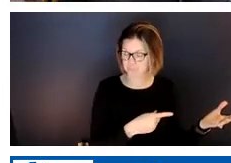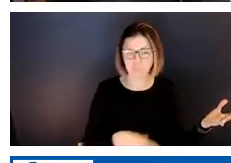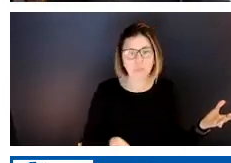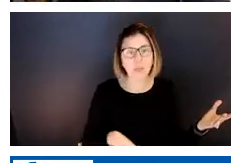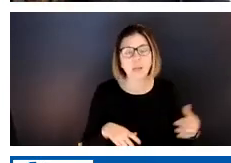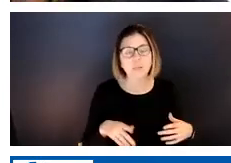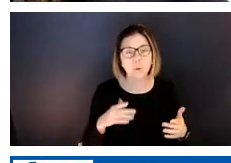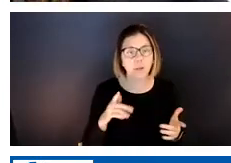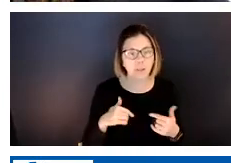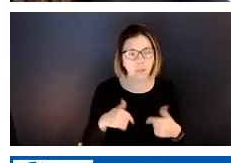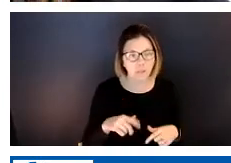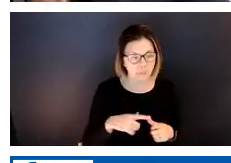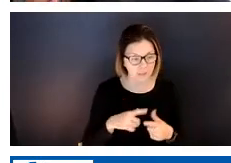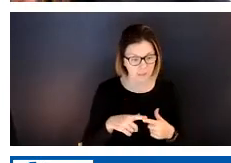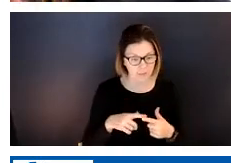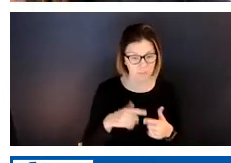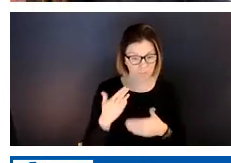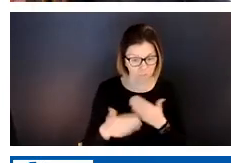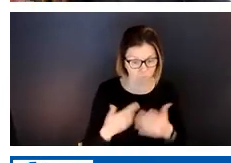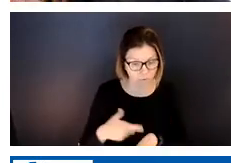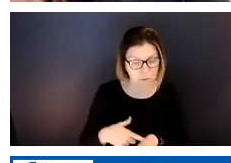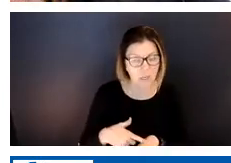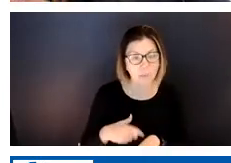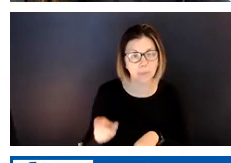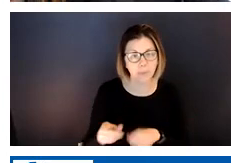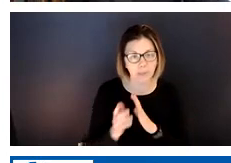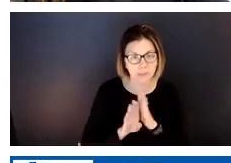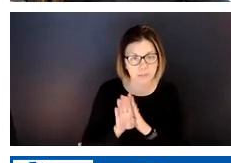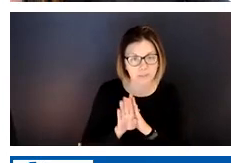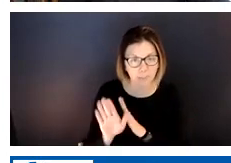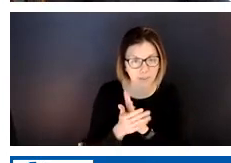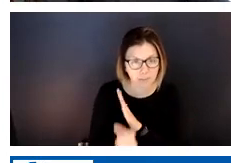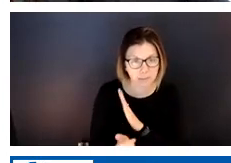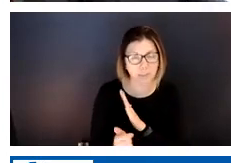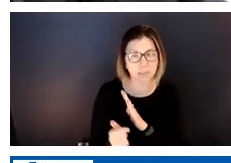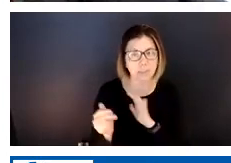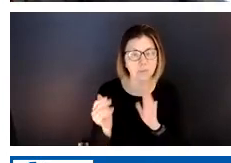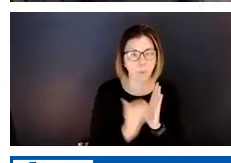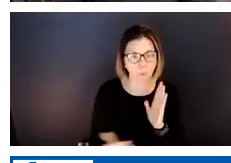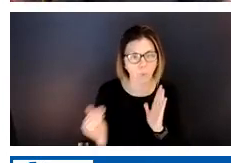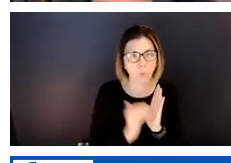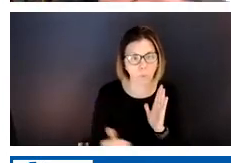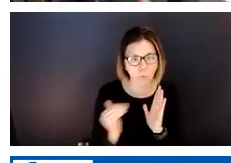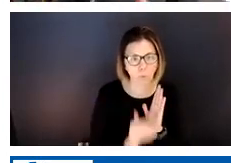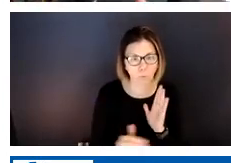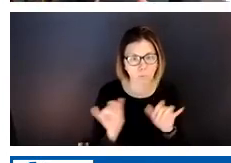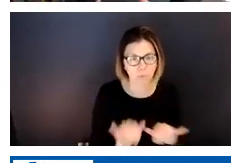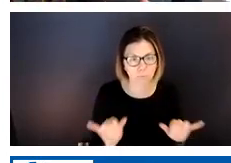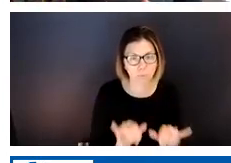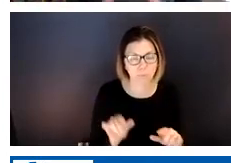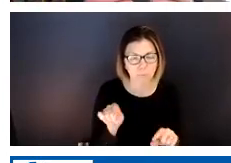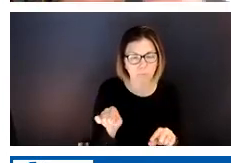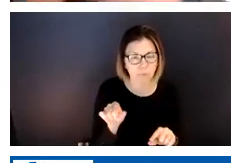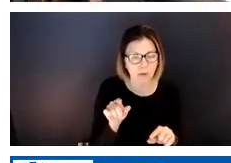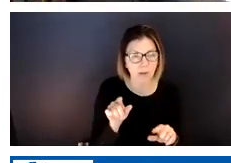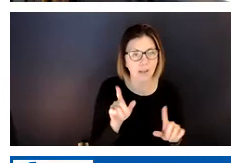skills, they go through repetition, they work on things, at some point I may be